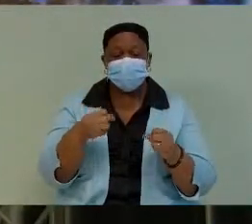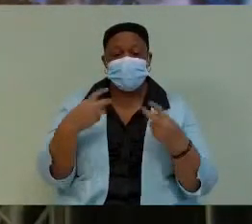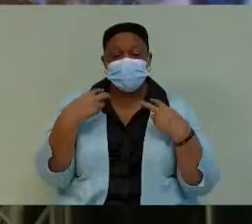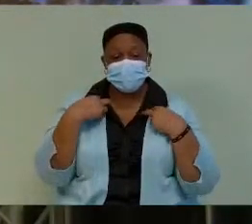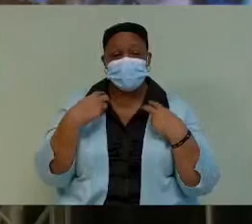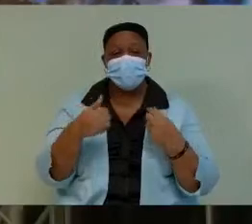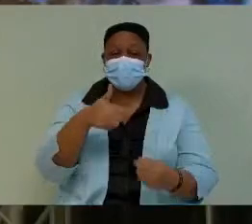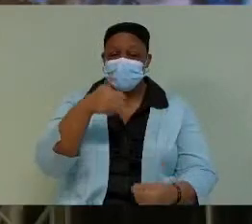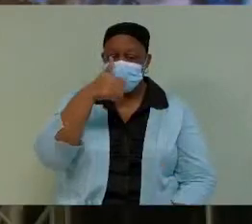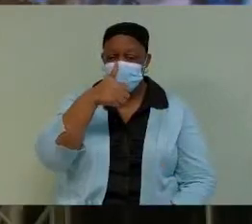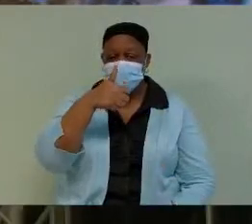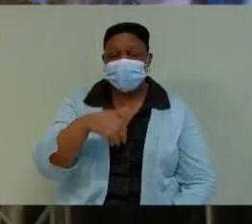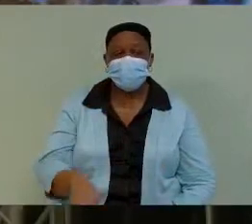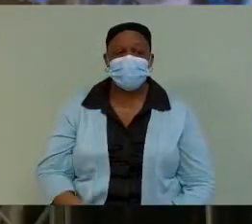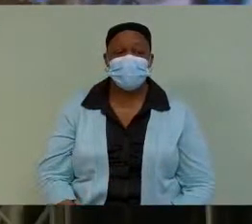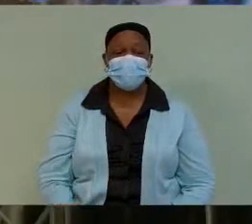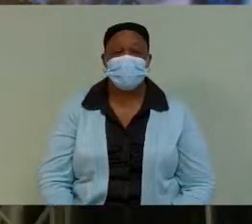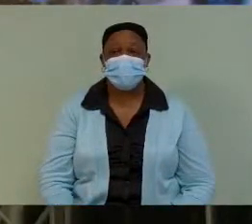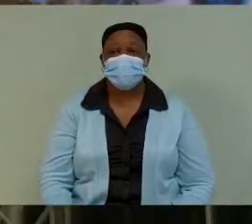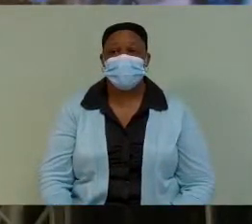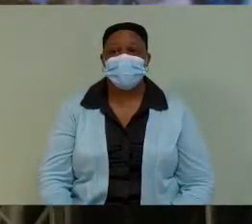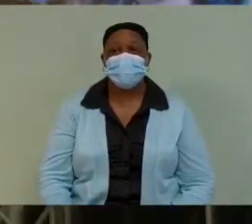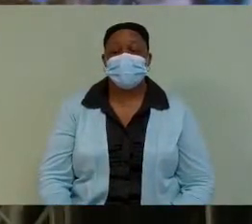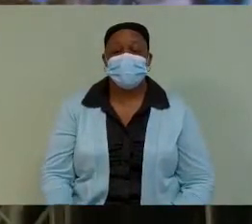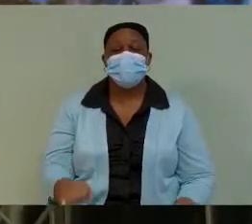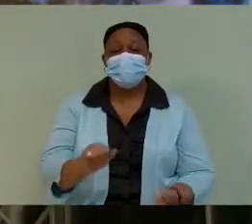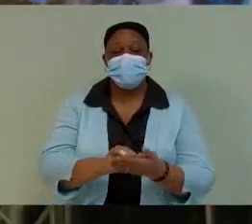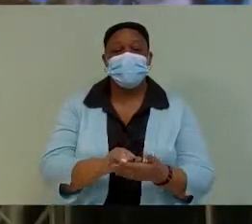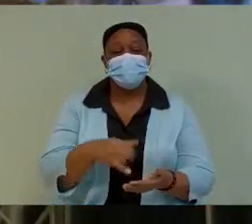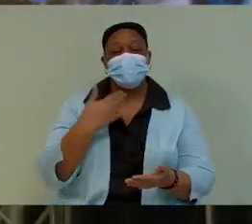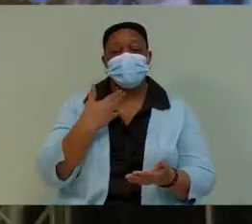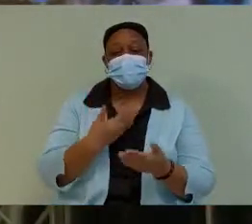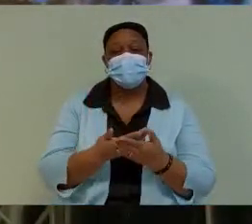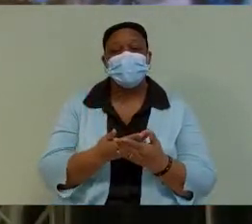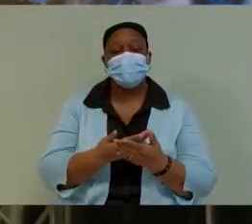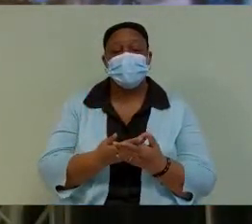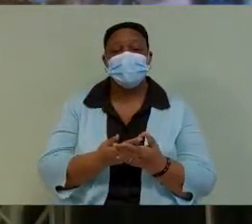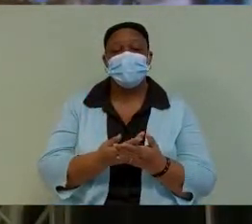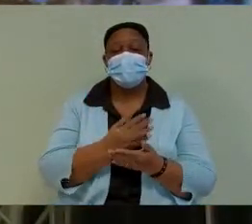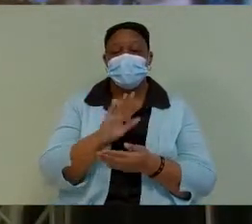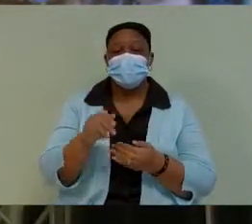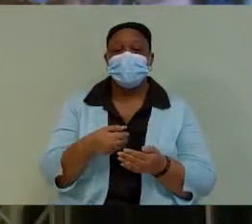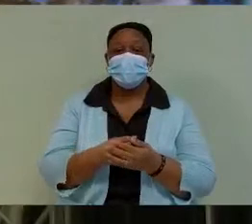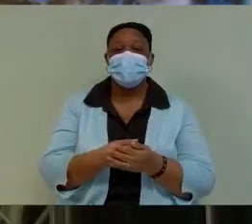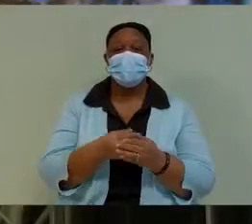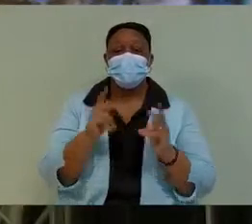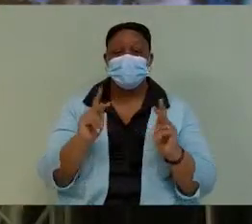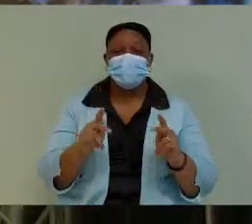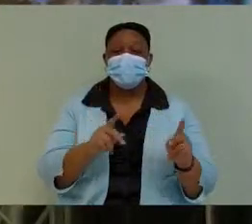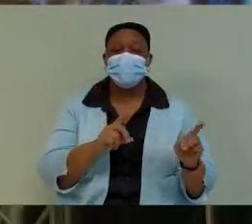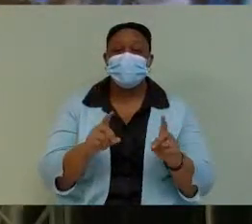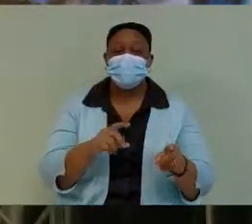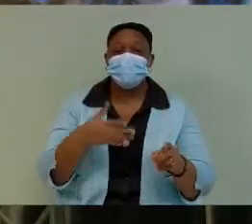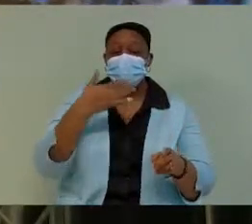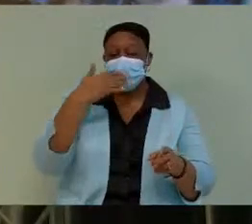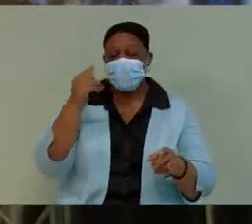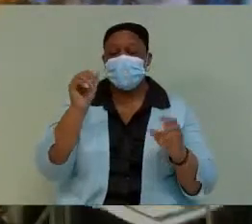This is the same thing, I think. And that is the end of the NEOC report. Thank you so very much.